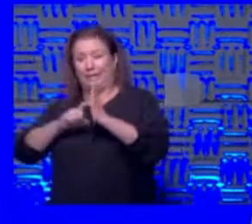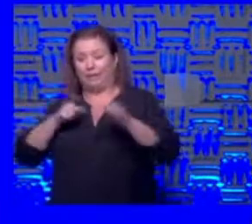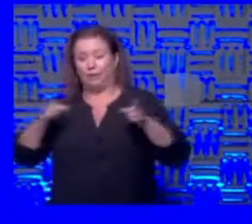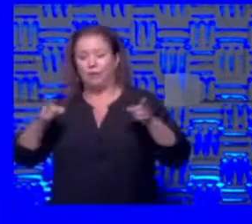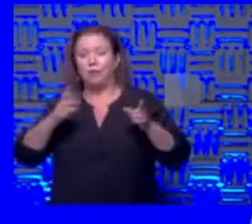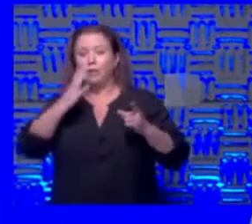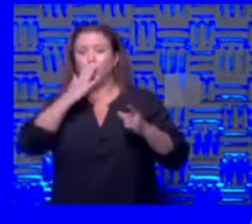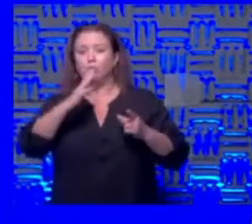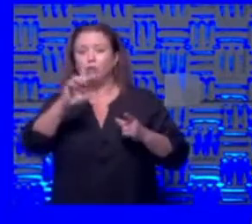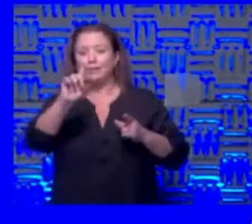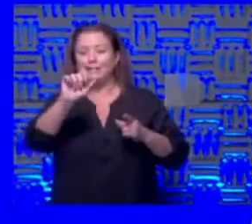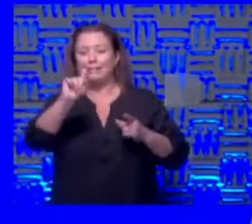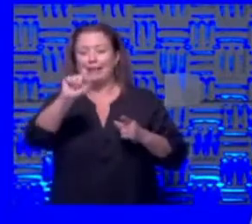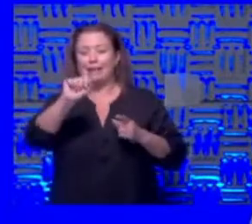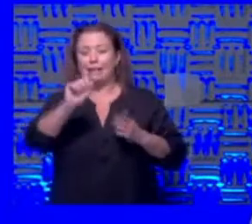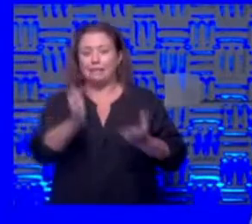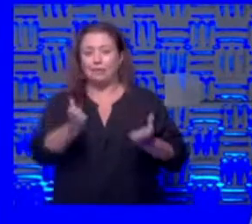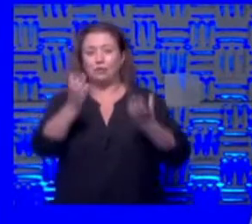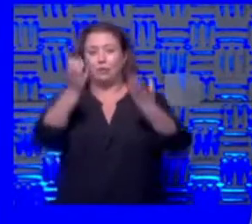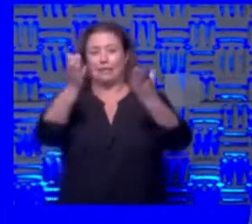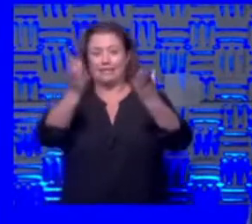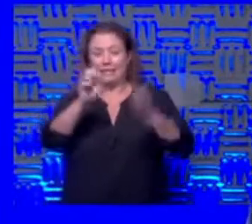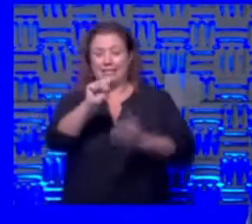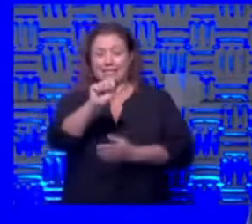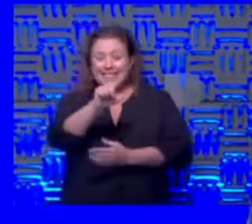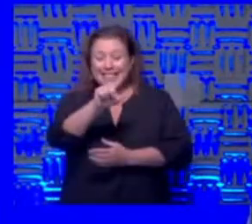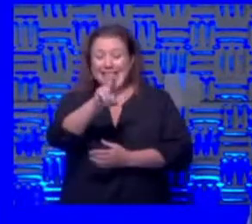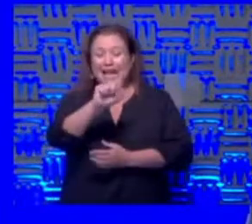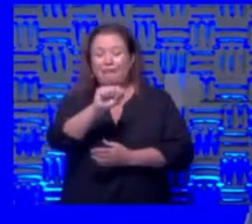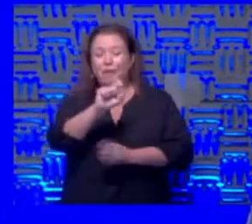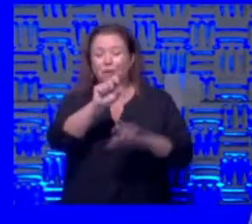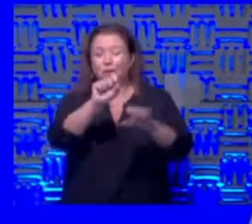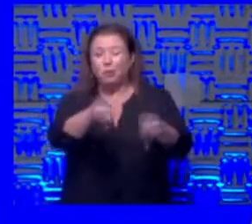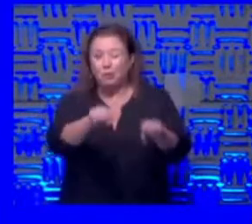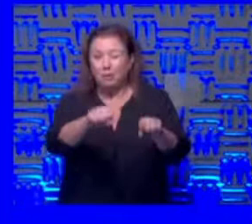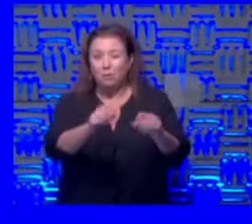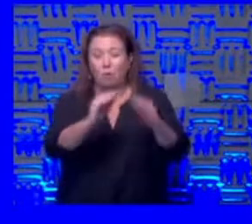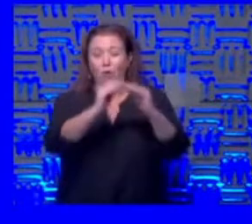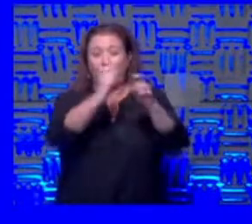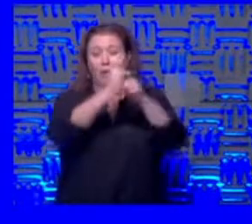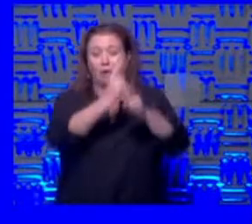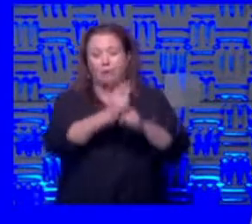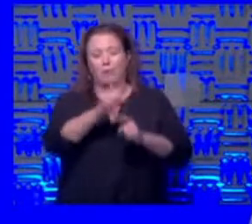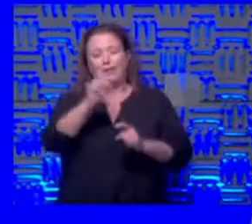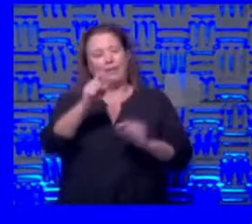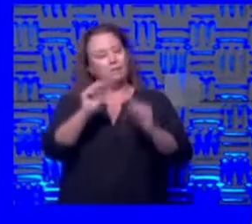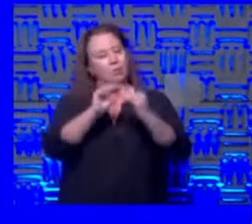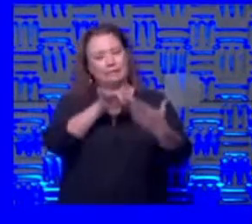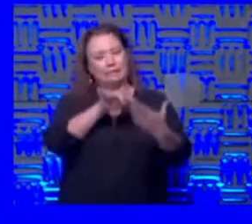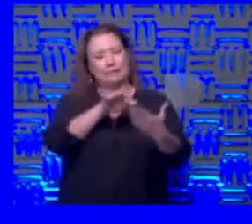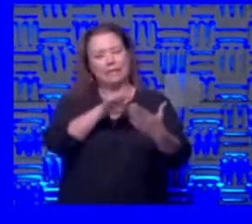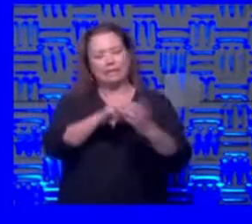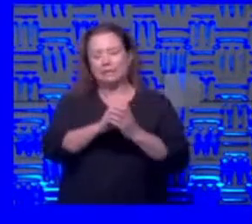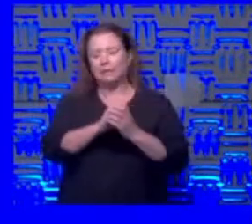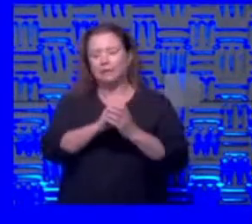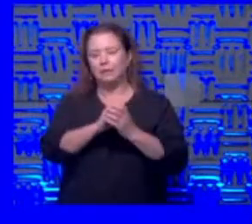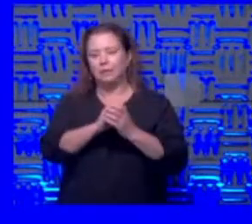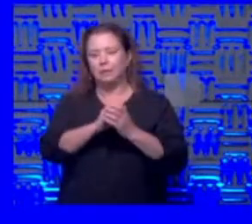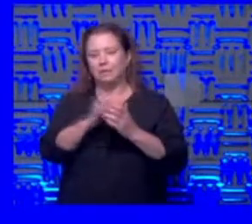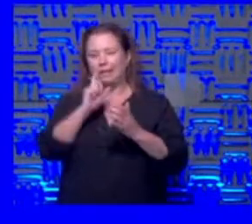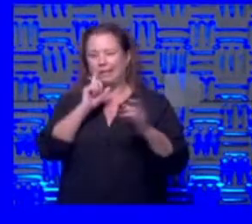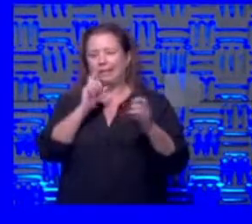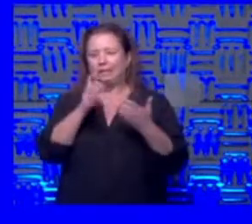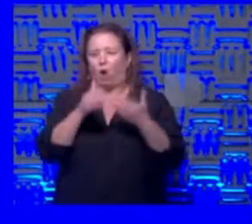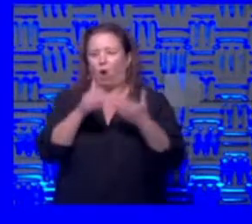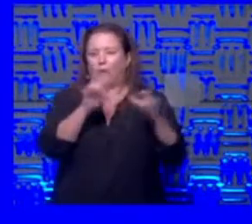good data to suggest that maybe the sputum or the saliva is more accurate, but I think we still need more studies. But to your point, it's probably about the same.